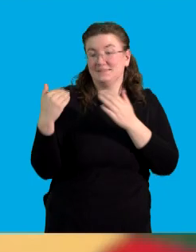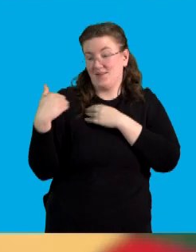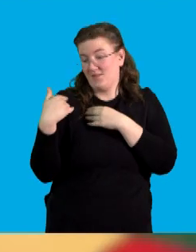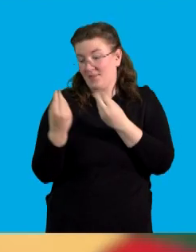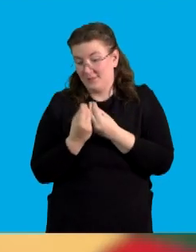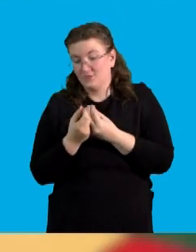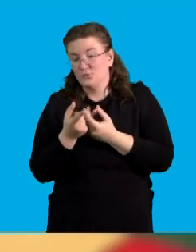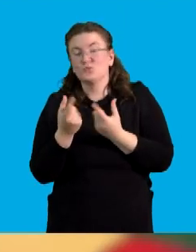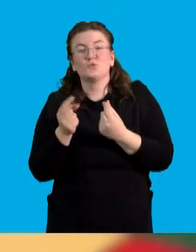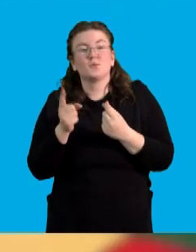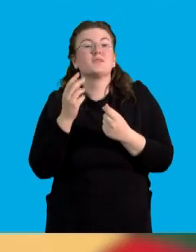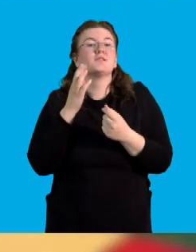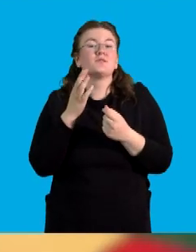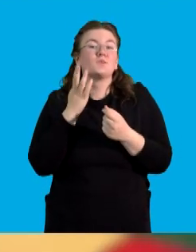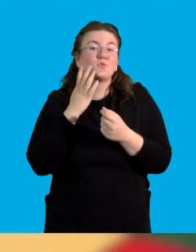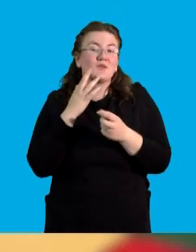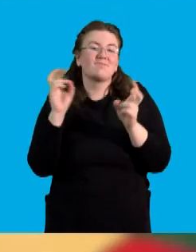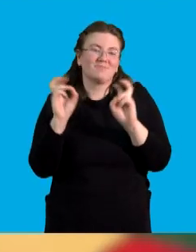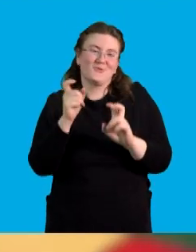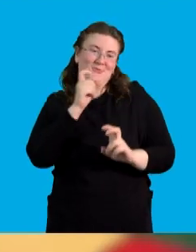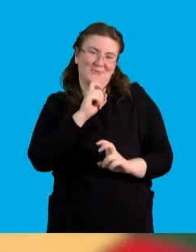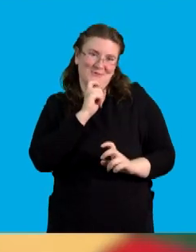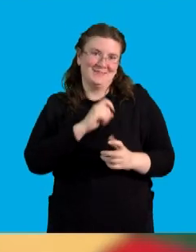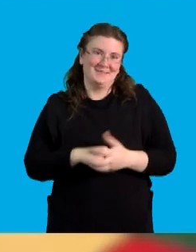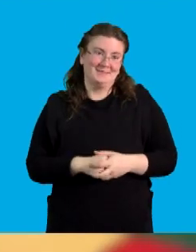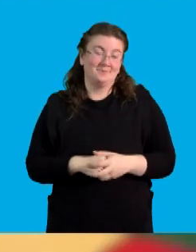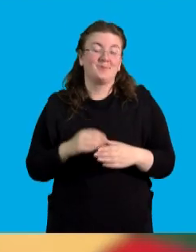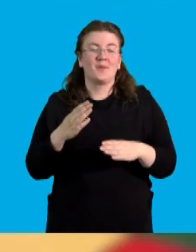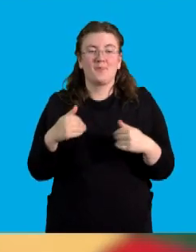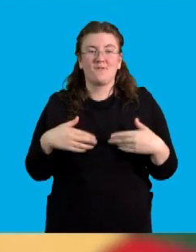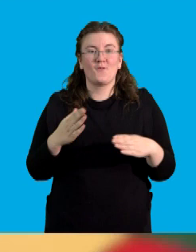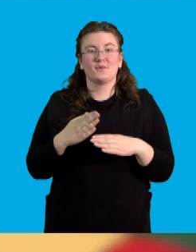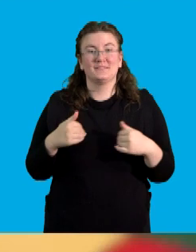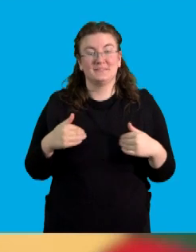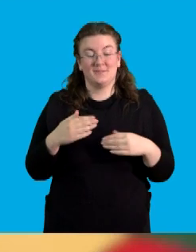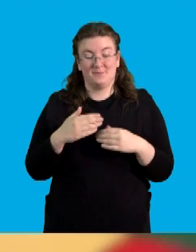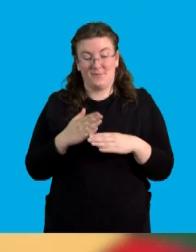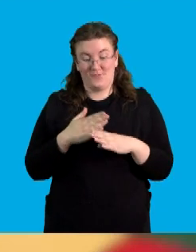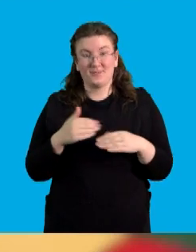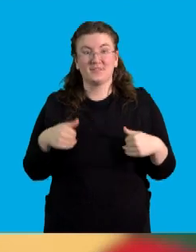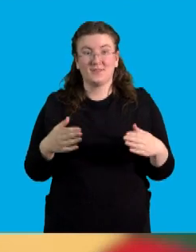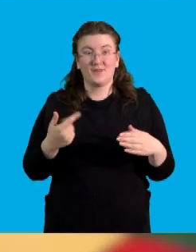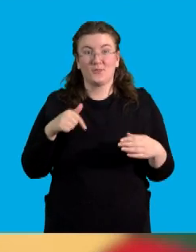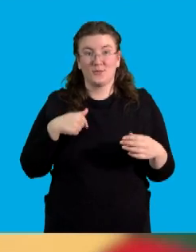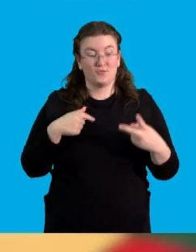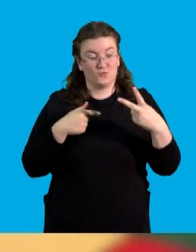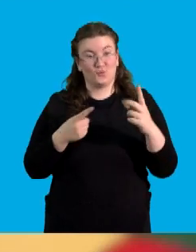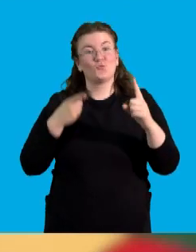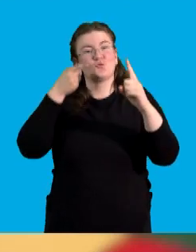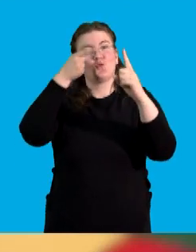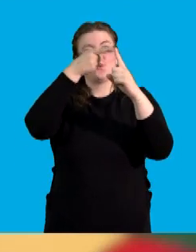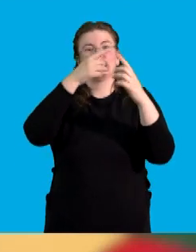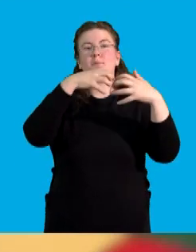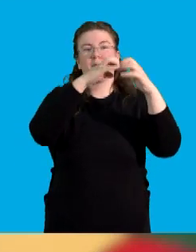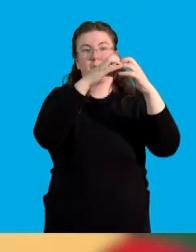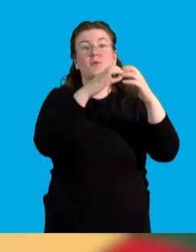with electricity. But before we begin again, we are going to now set two goals that we need